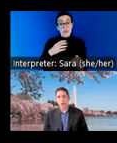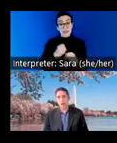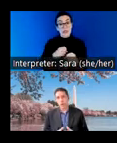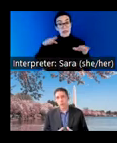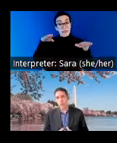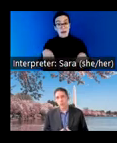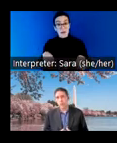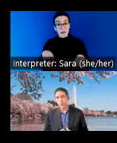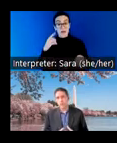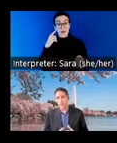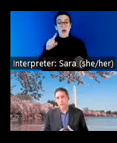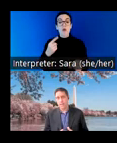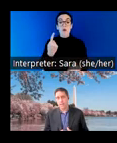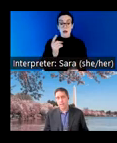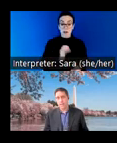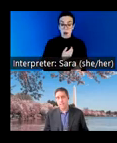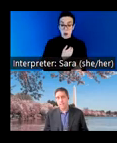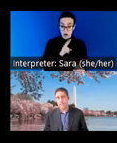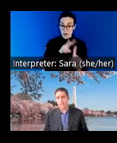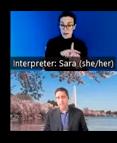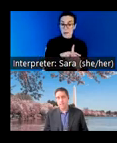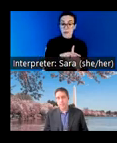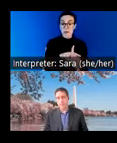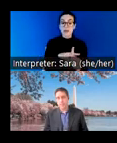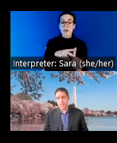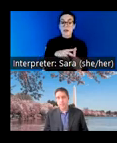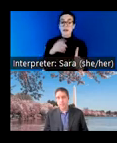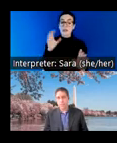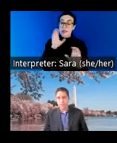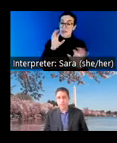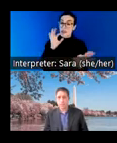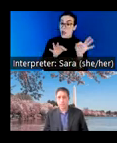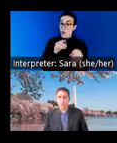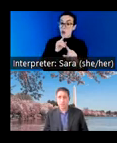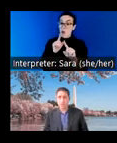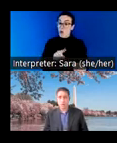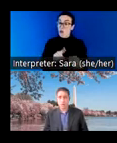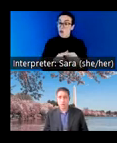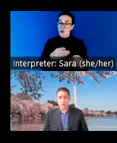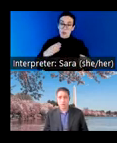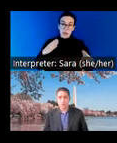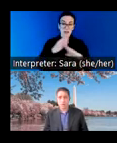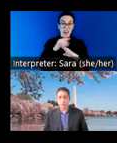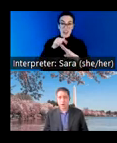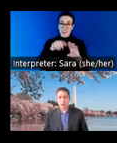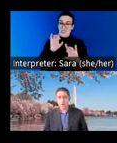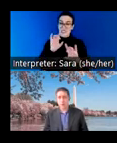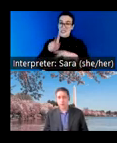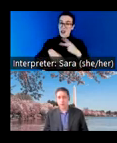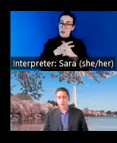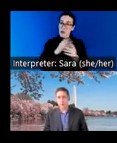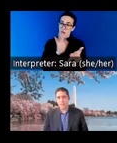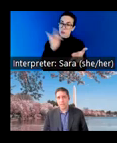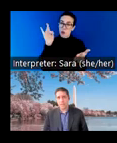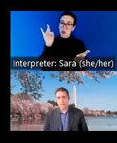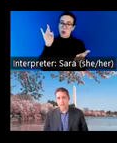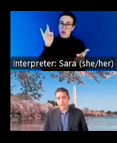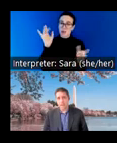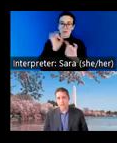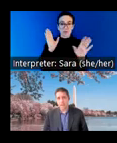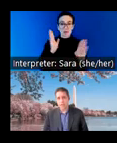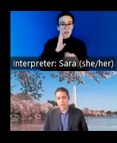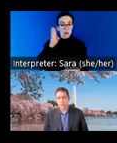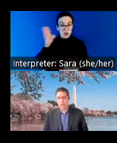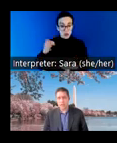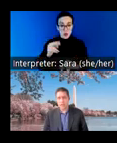seeking a court order to prevent these types of abuses in the future. We negotiated over a period of months with the